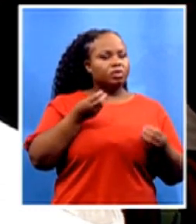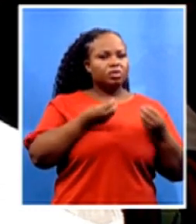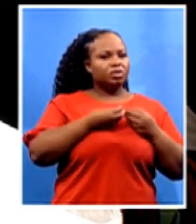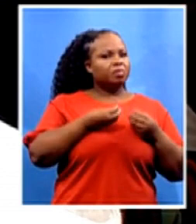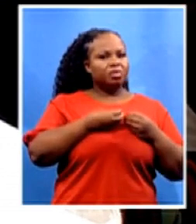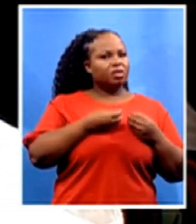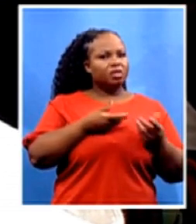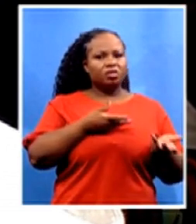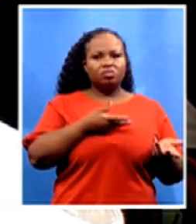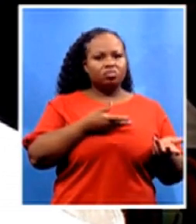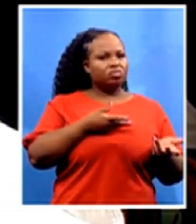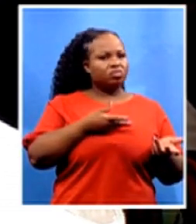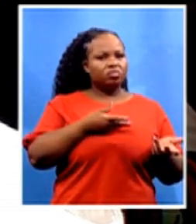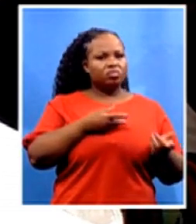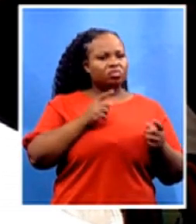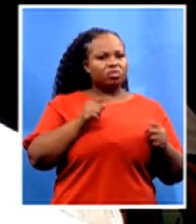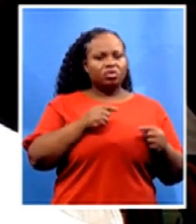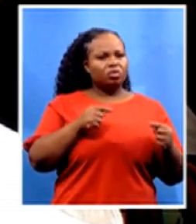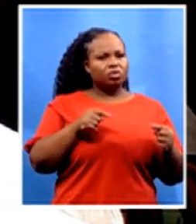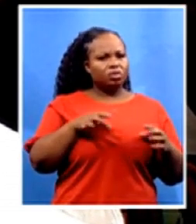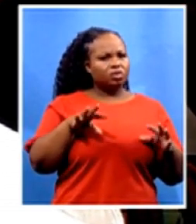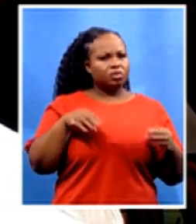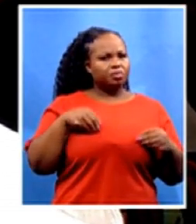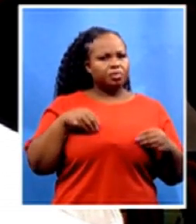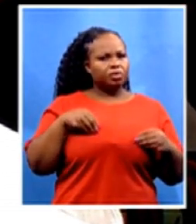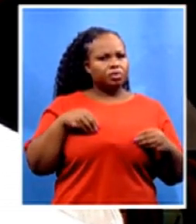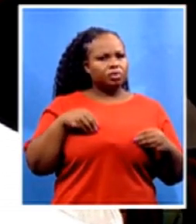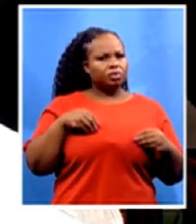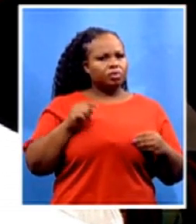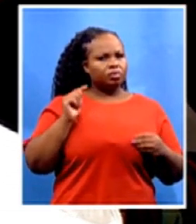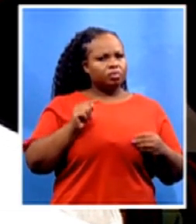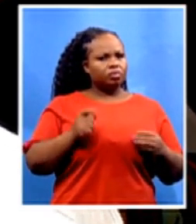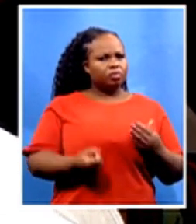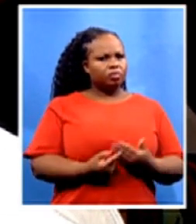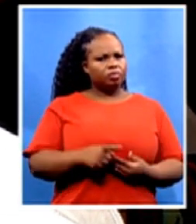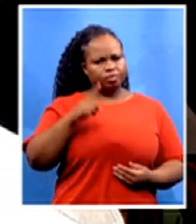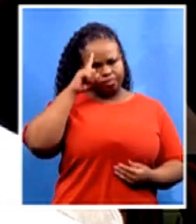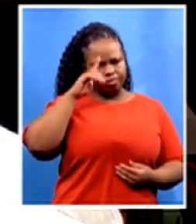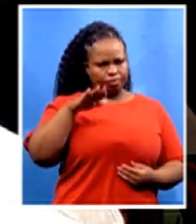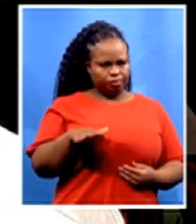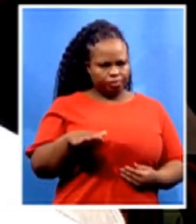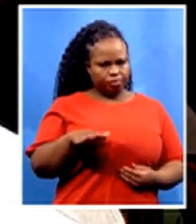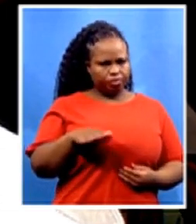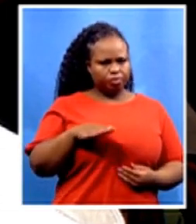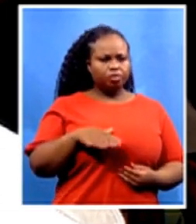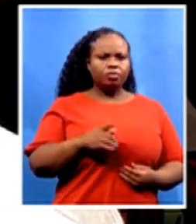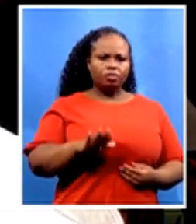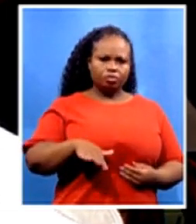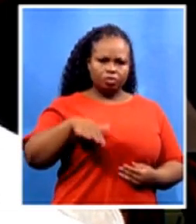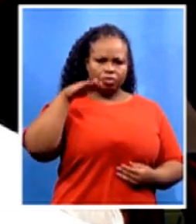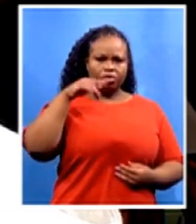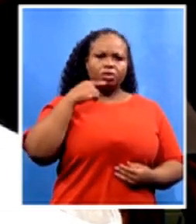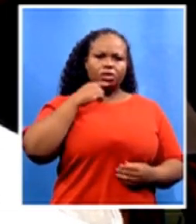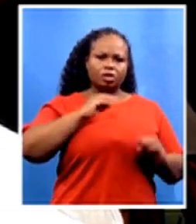condoned. It should never be condoned. As a black child, you are raised to respect the elders, but these guys showed